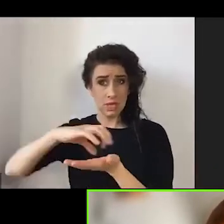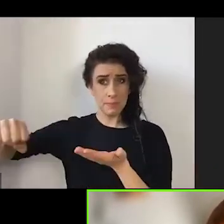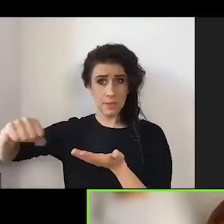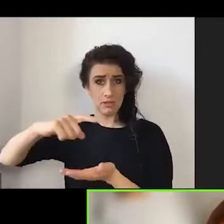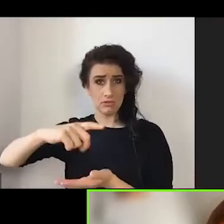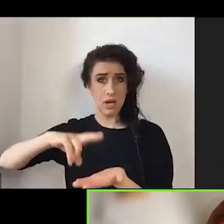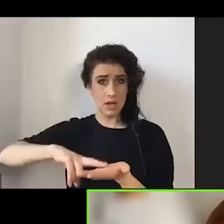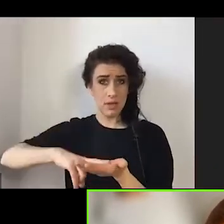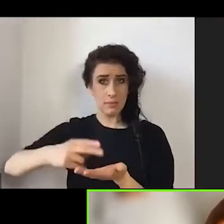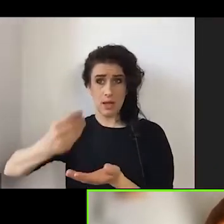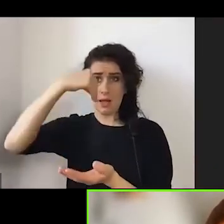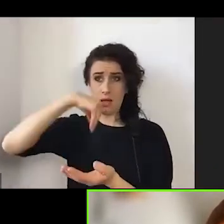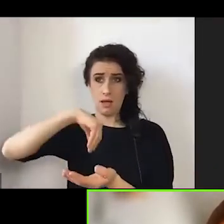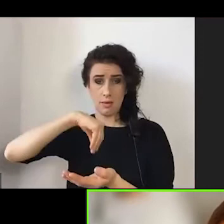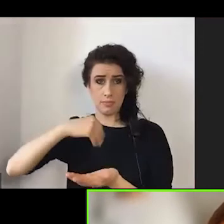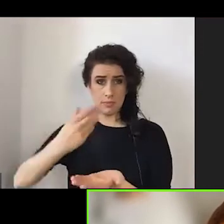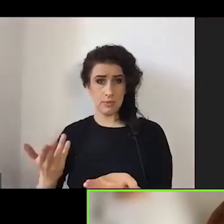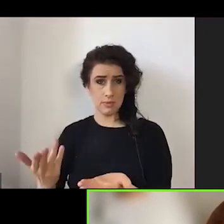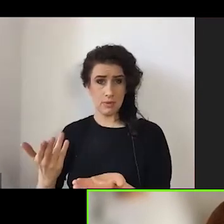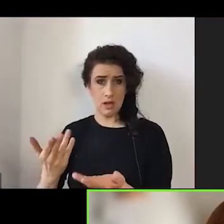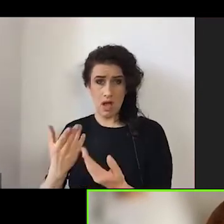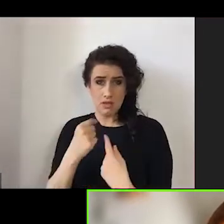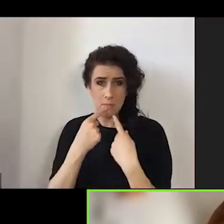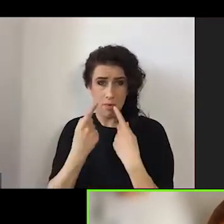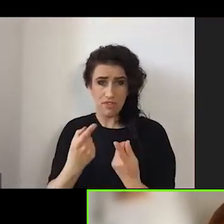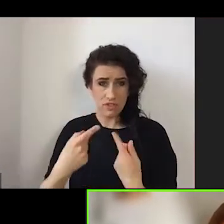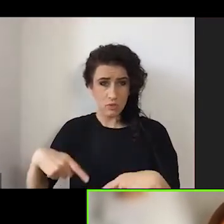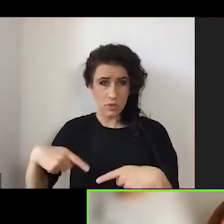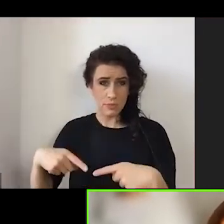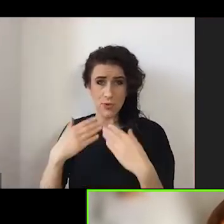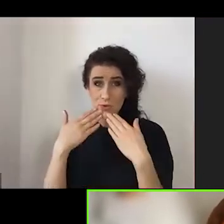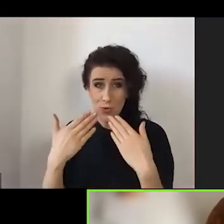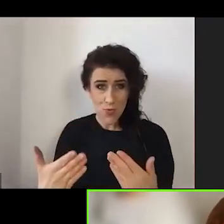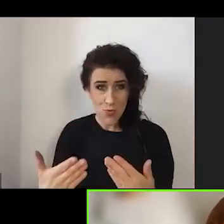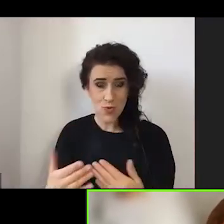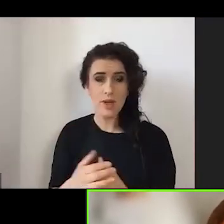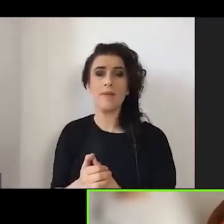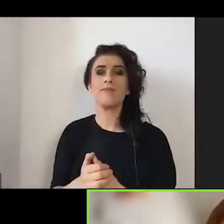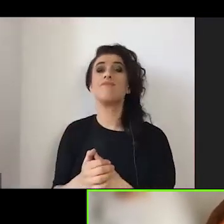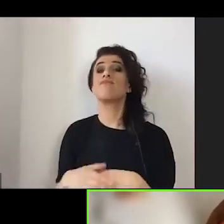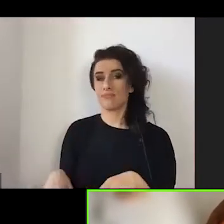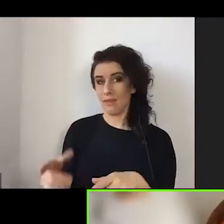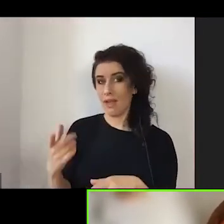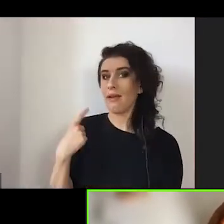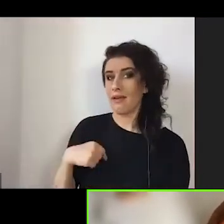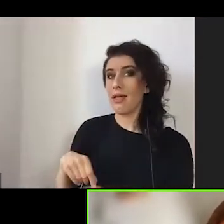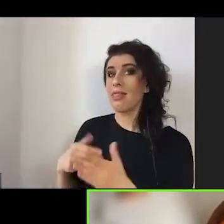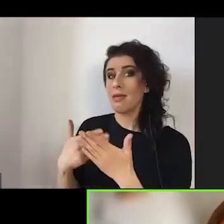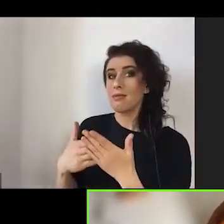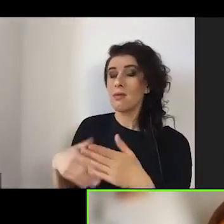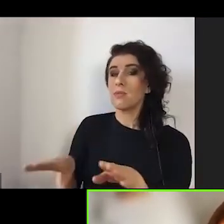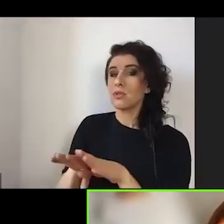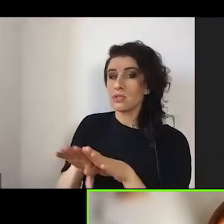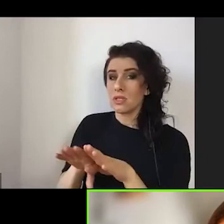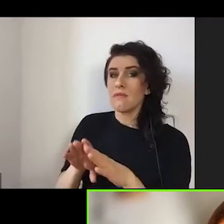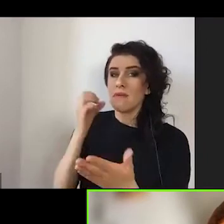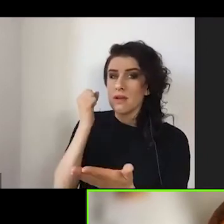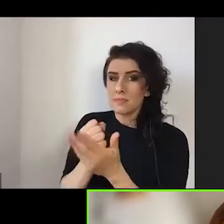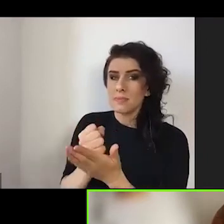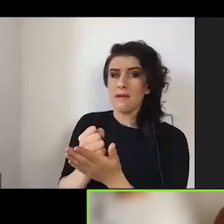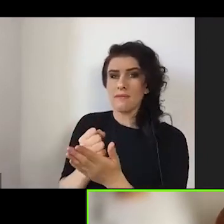raising awareness, really showing the people what violence is. We work at these 4 levels. Our law particularly